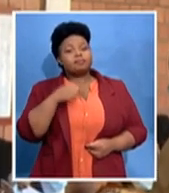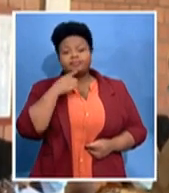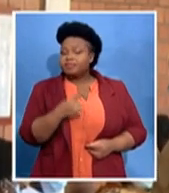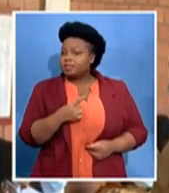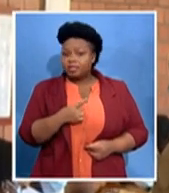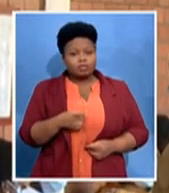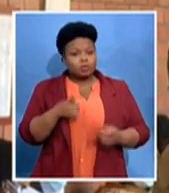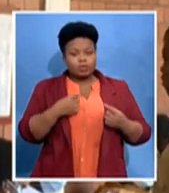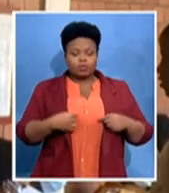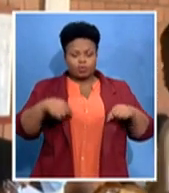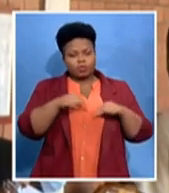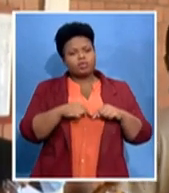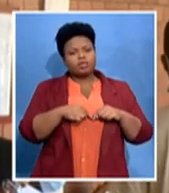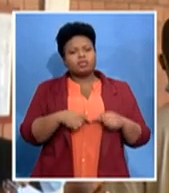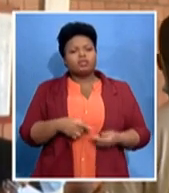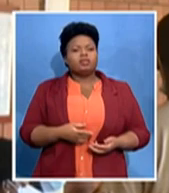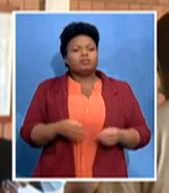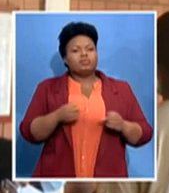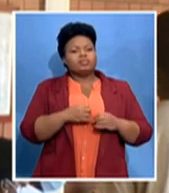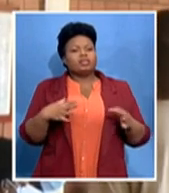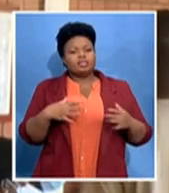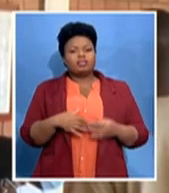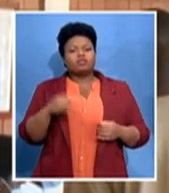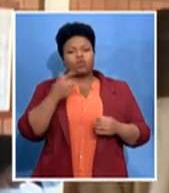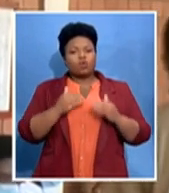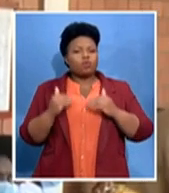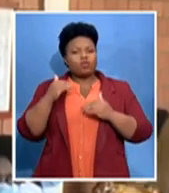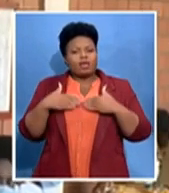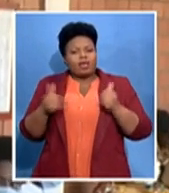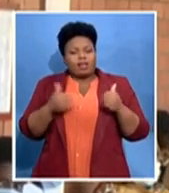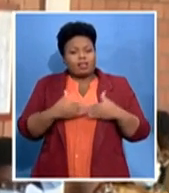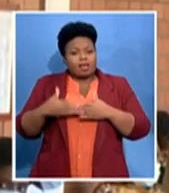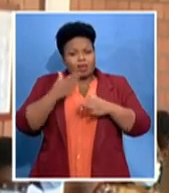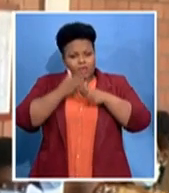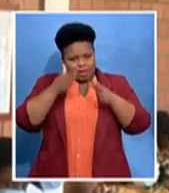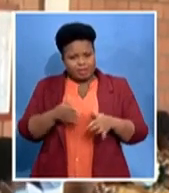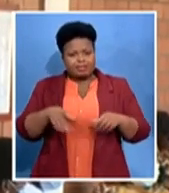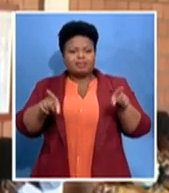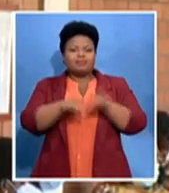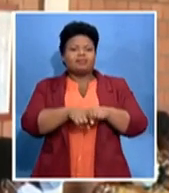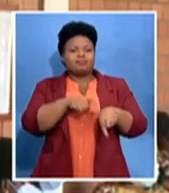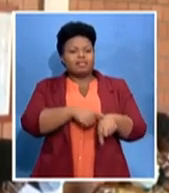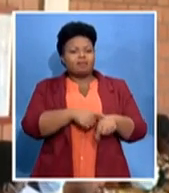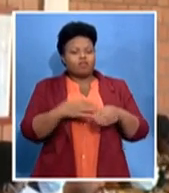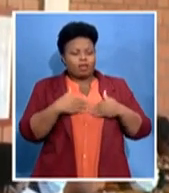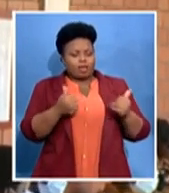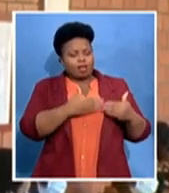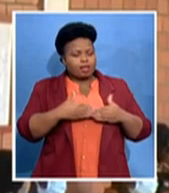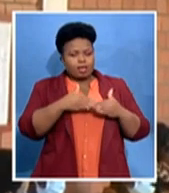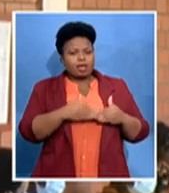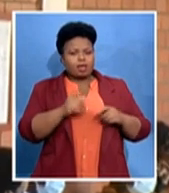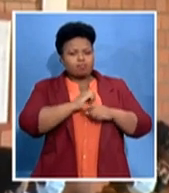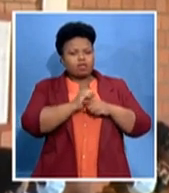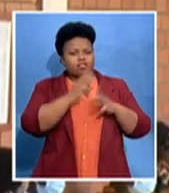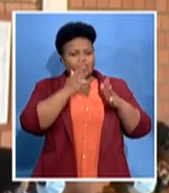conventional healthcare workers. We also are looking at the traditional healthcare practitioners. And we are going to add to this